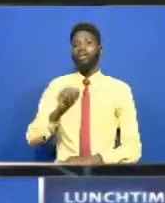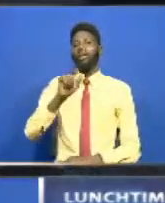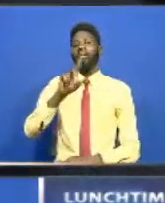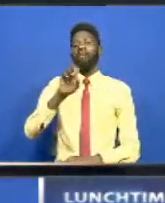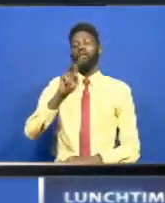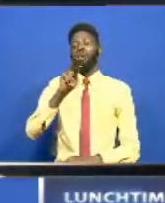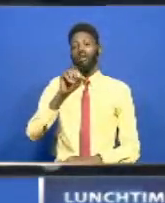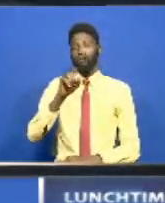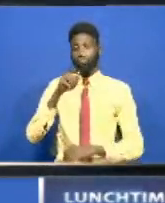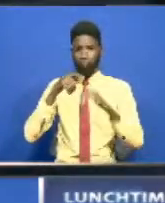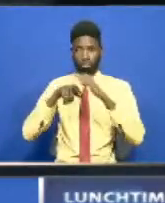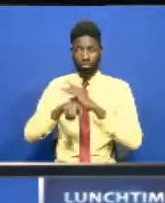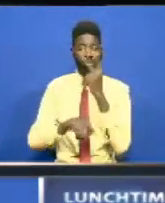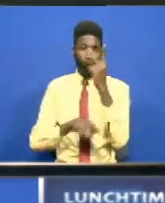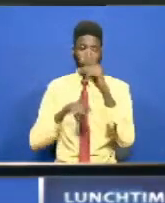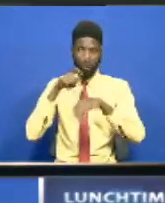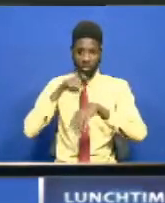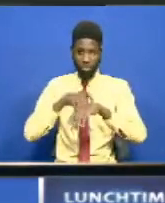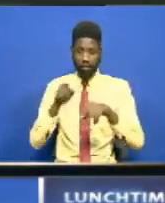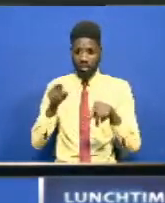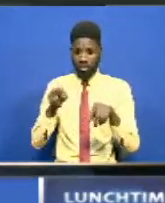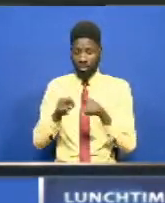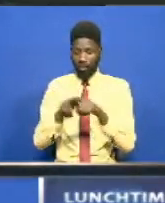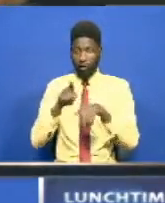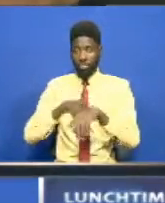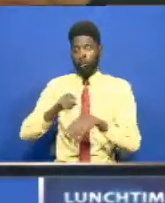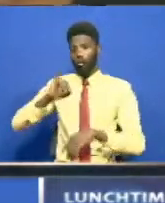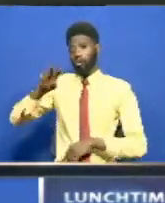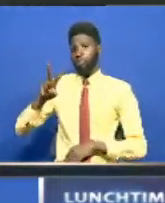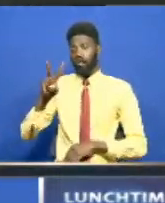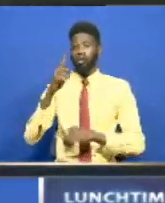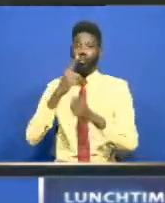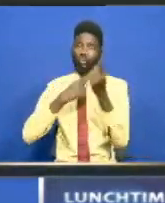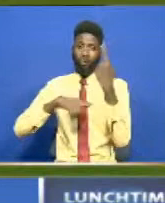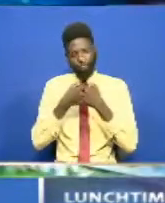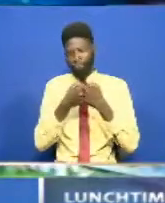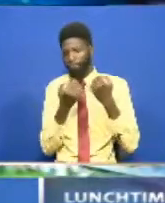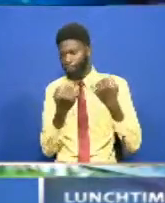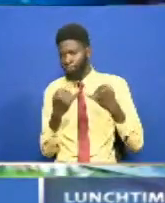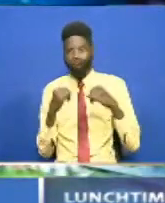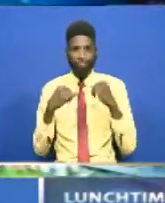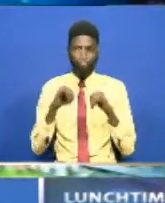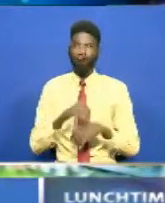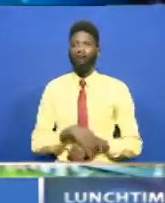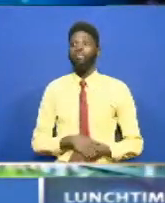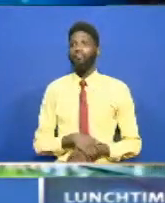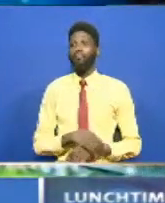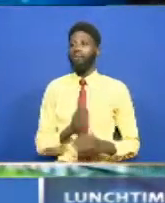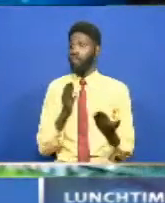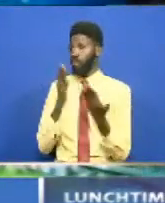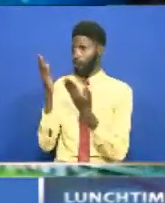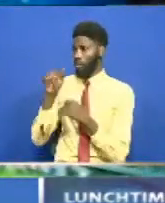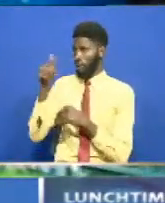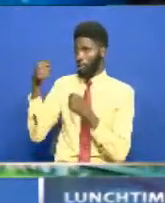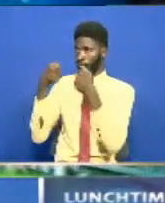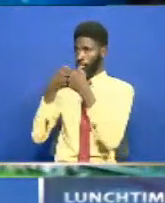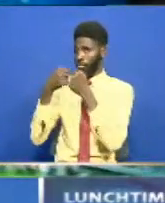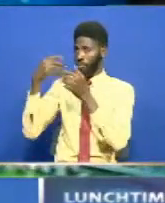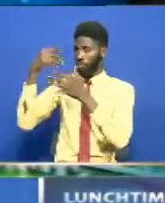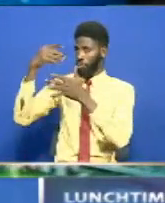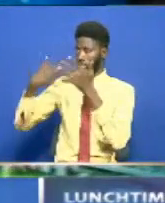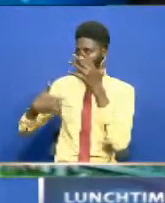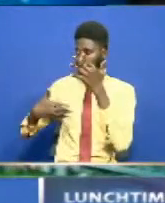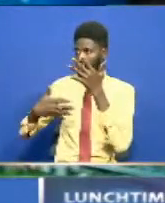Andre Pilos Juventus opened their Champions League campaign with a victory at Dynamo Kiev. St. Petersburg lost 2-1 to Club Brugge. Chelsea